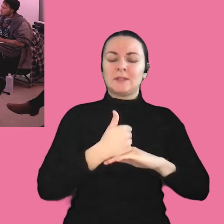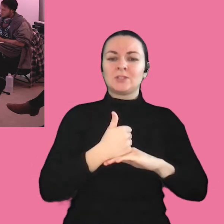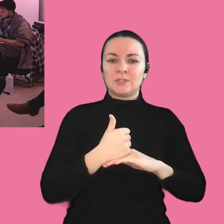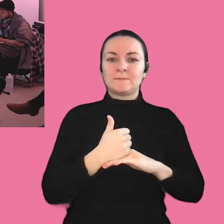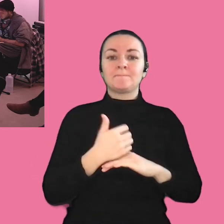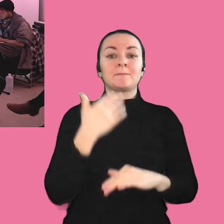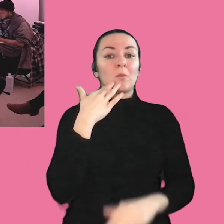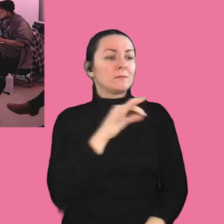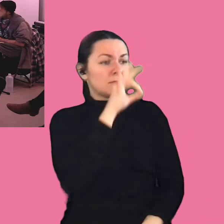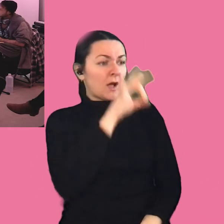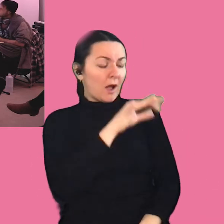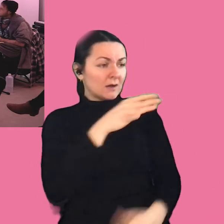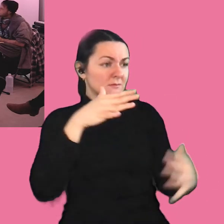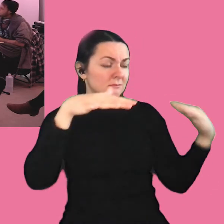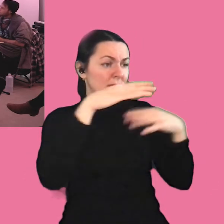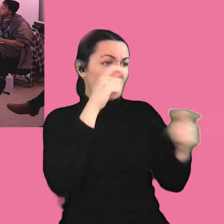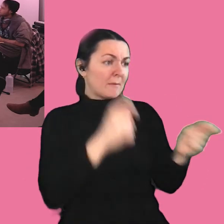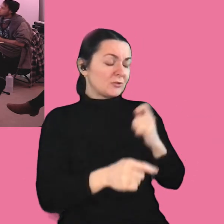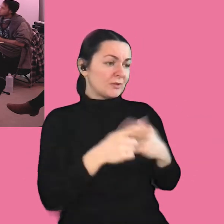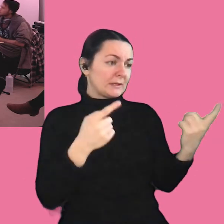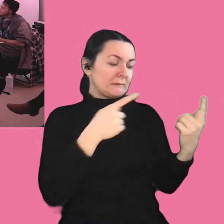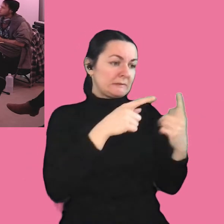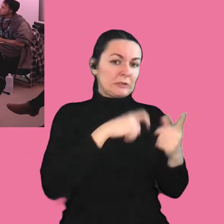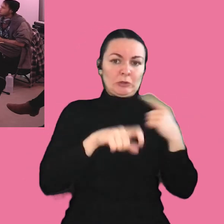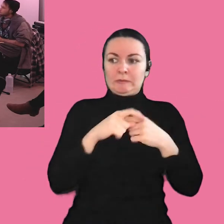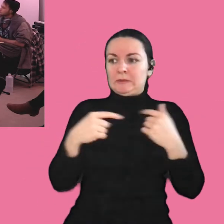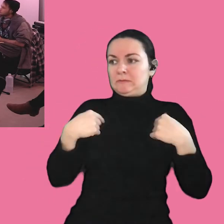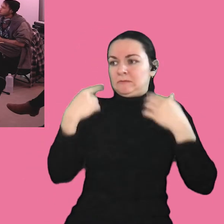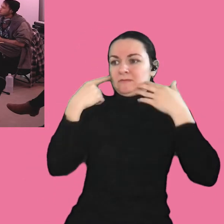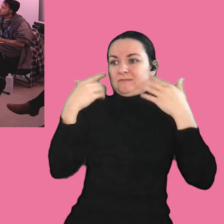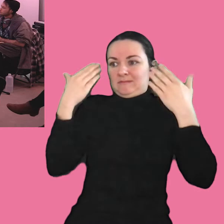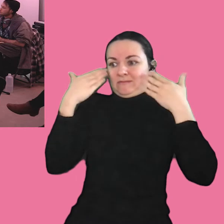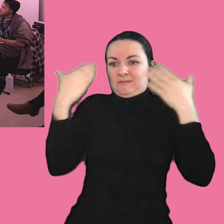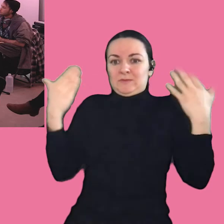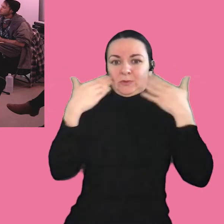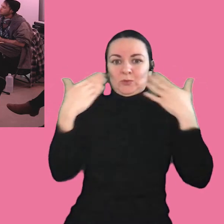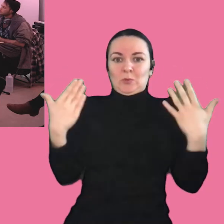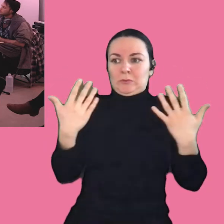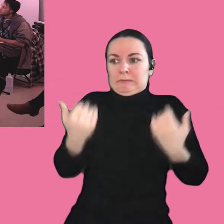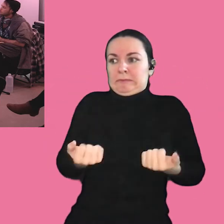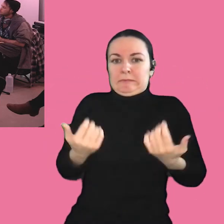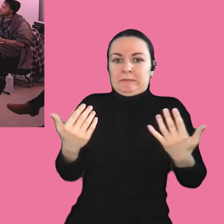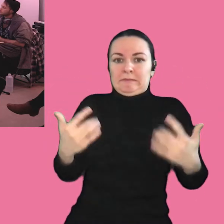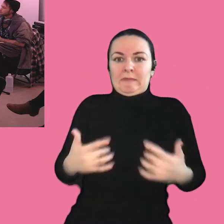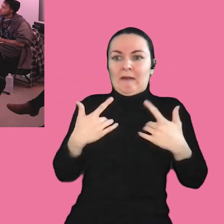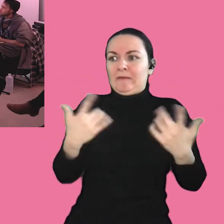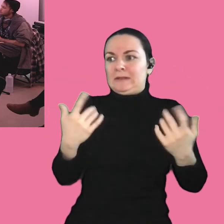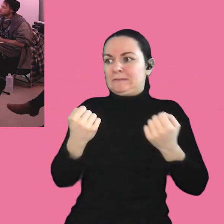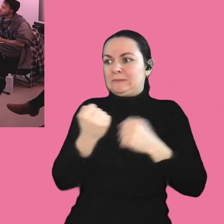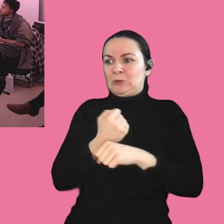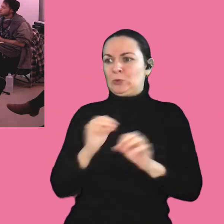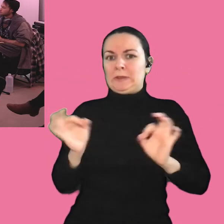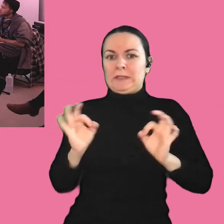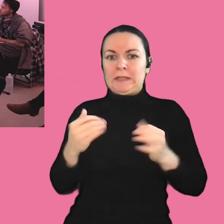interesting is being in community and hearing those stories about the flood and how the community pulled together and the responses that have come from that and the resilience,